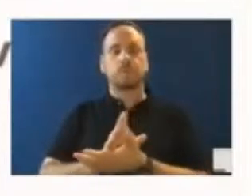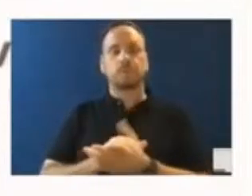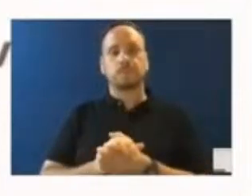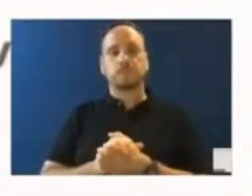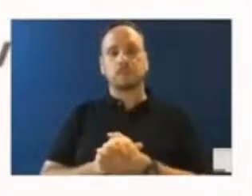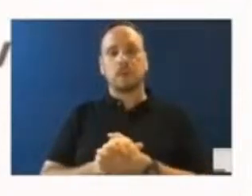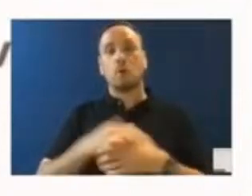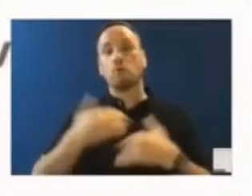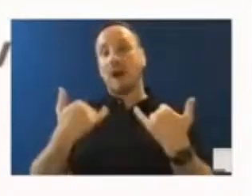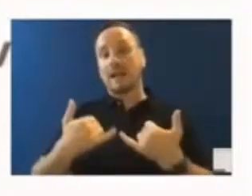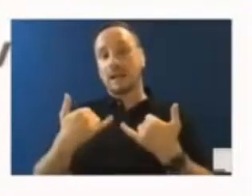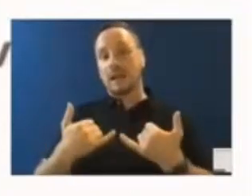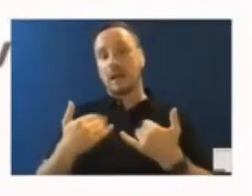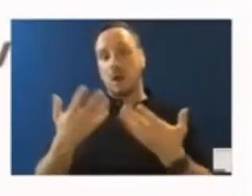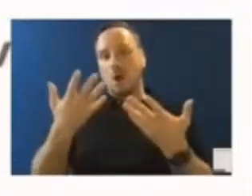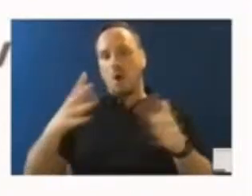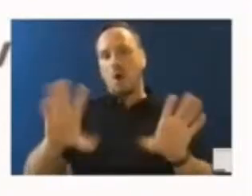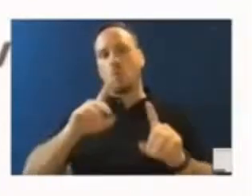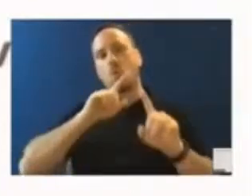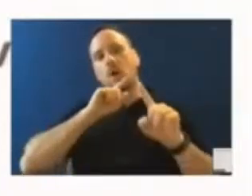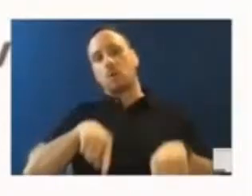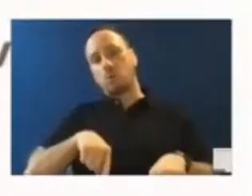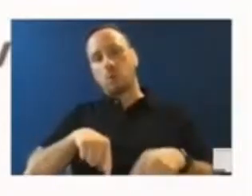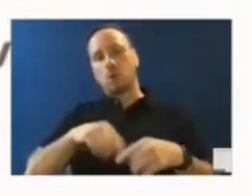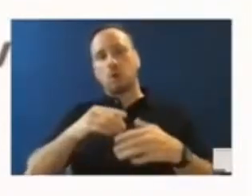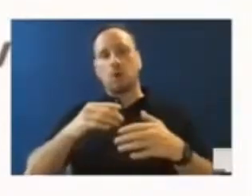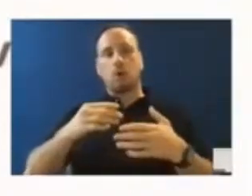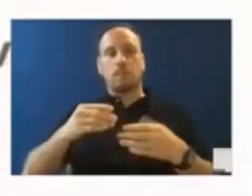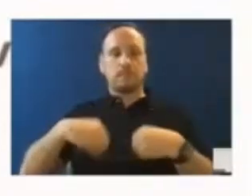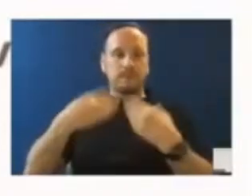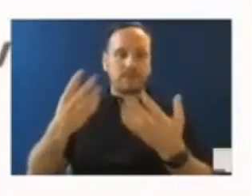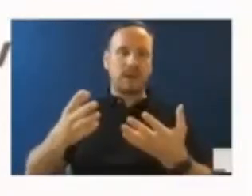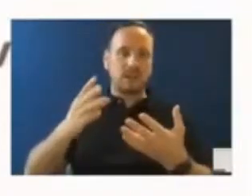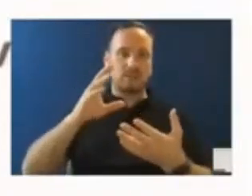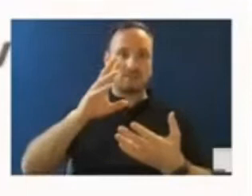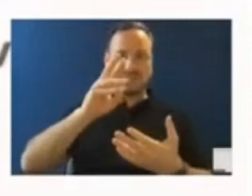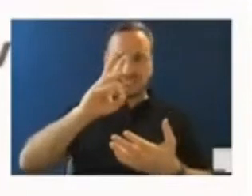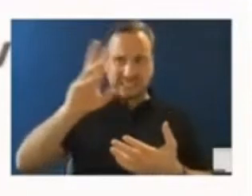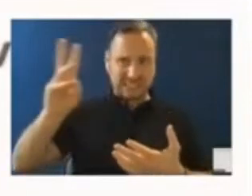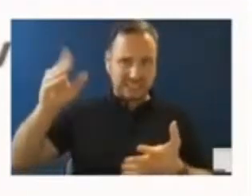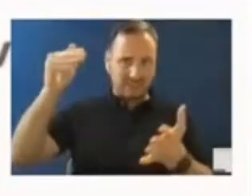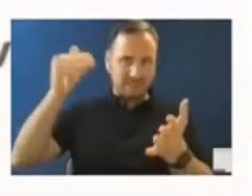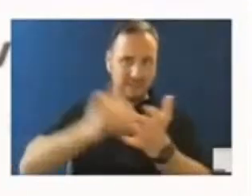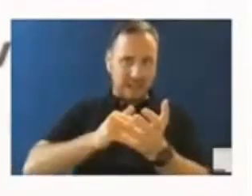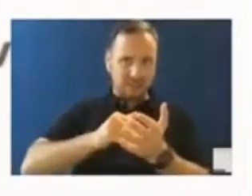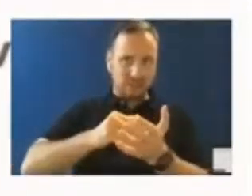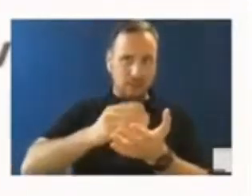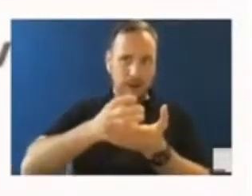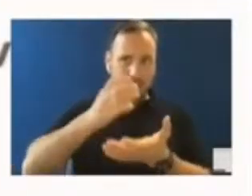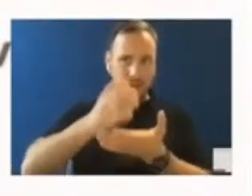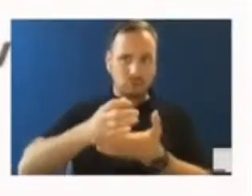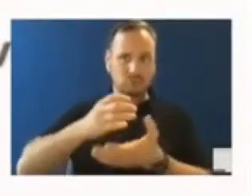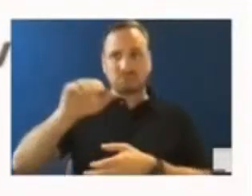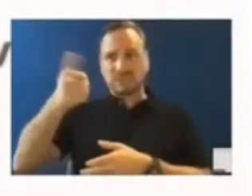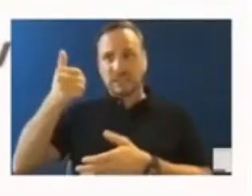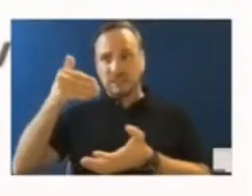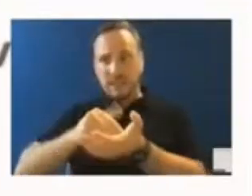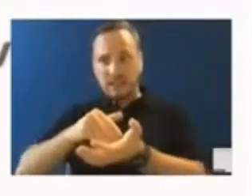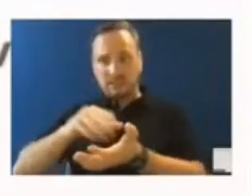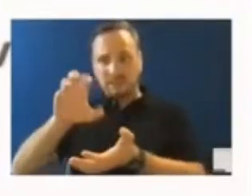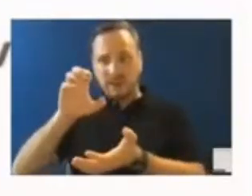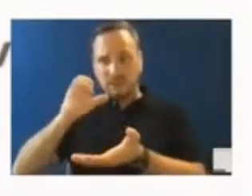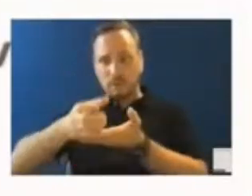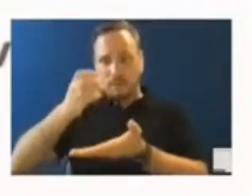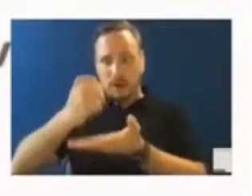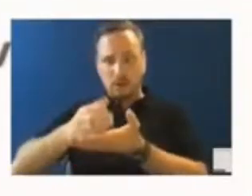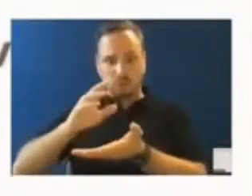have already ordered and provided 66,000 bottles of hand sanitizer, 10,500 gallons of hand soap. Should last a good little